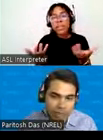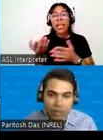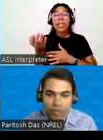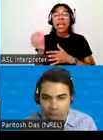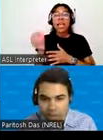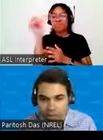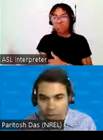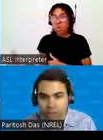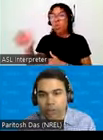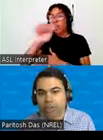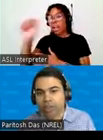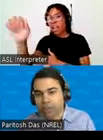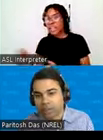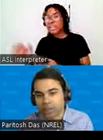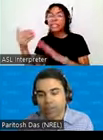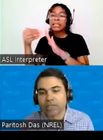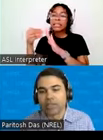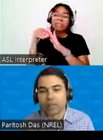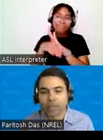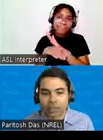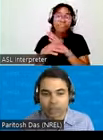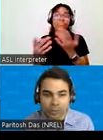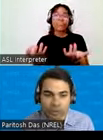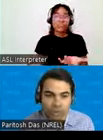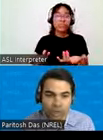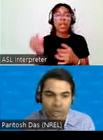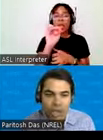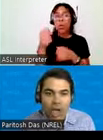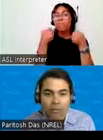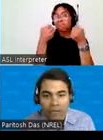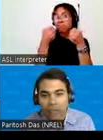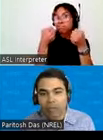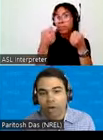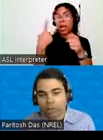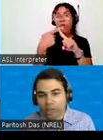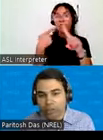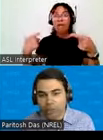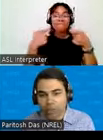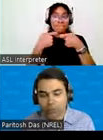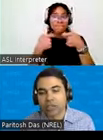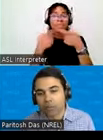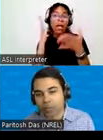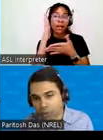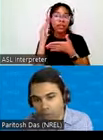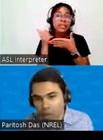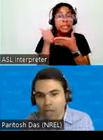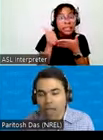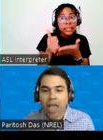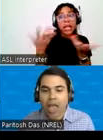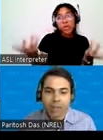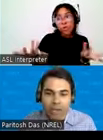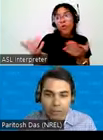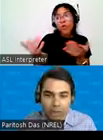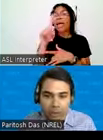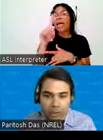adoption of electric vehicles, which would increase electricity demand consumption. Finally, we'll model the adoption of distributed solar